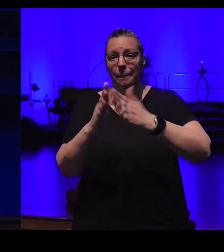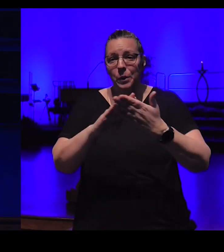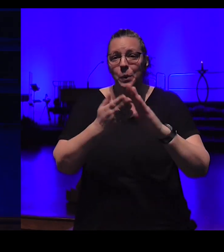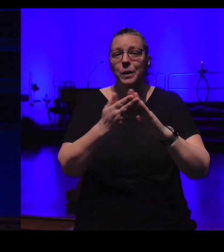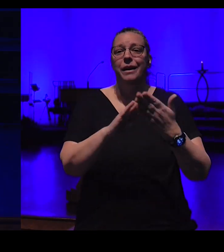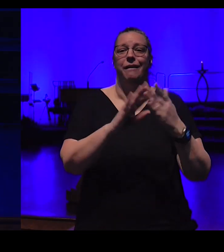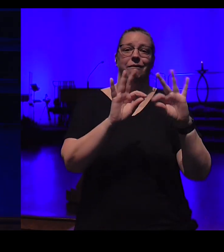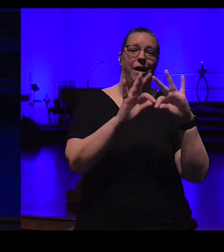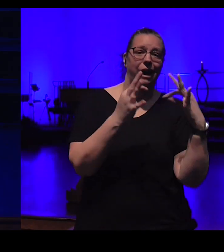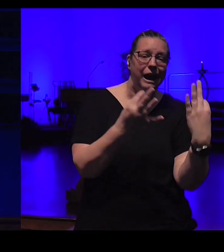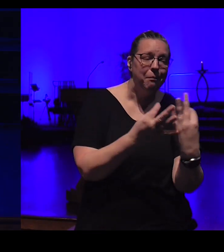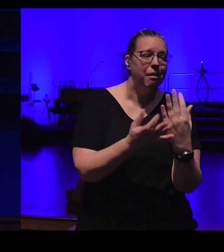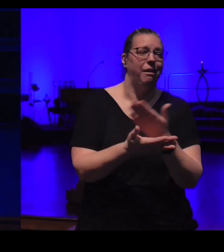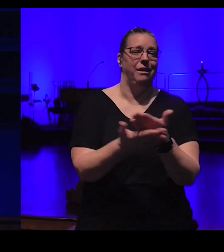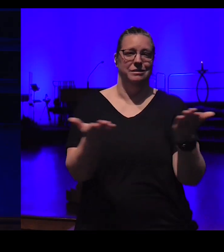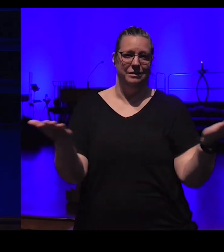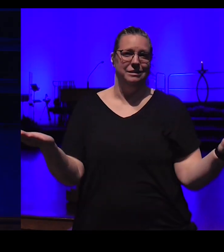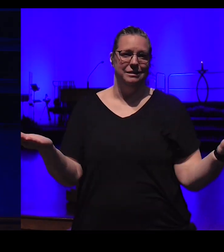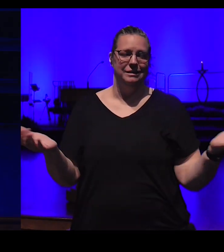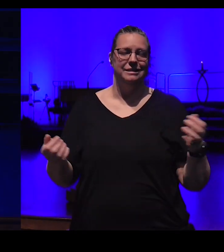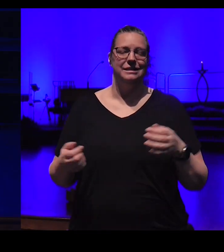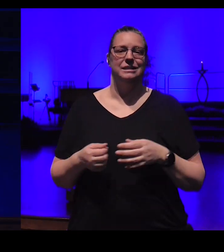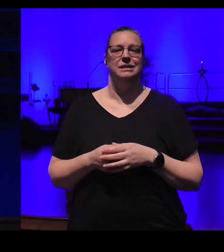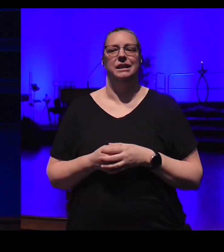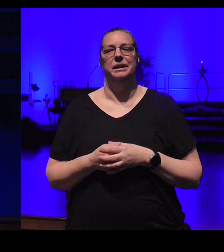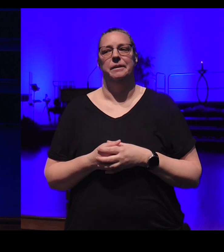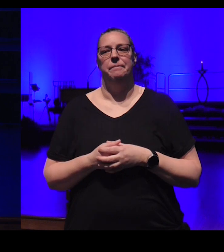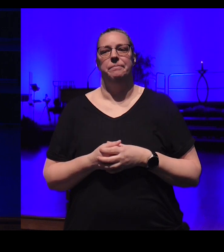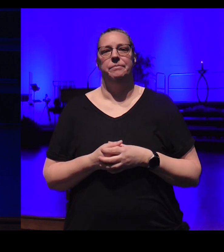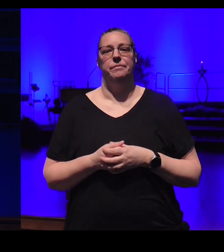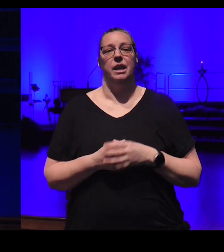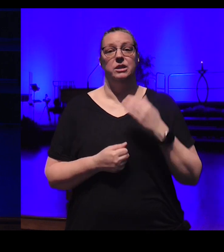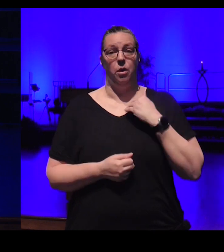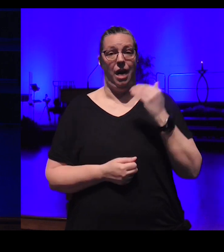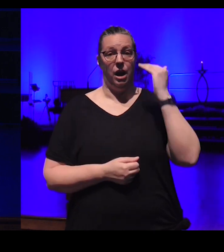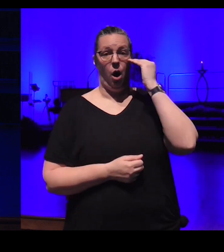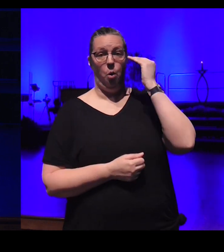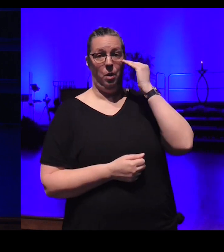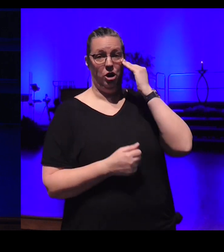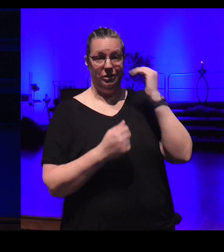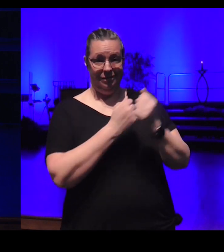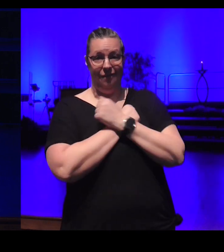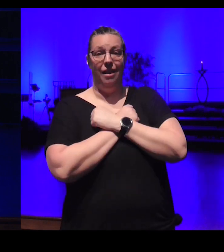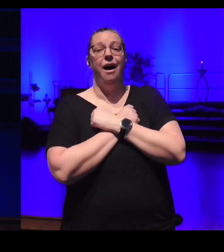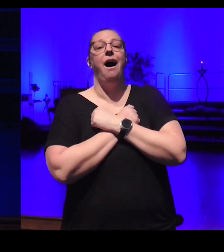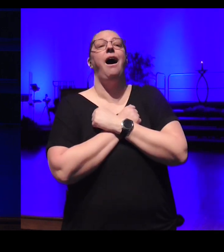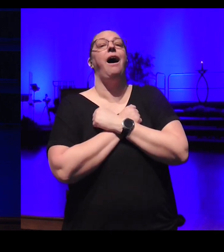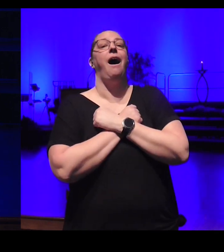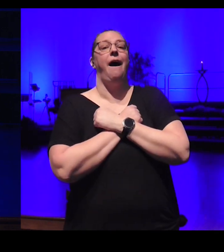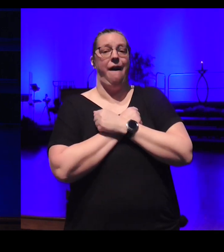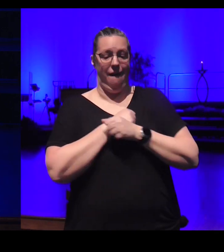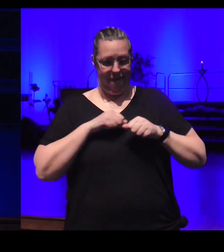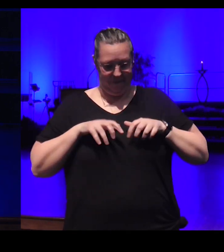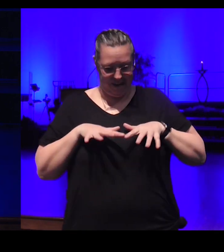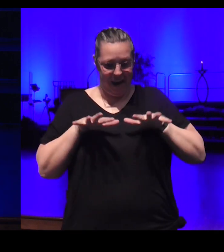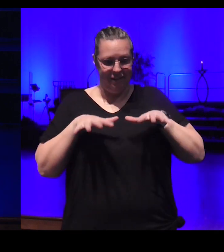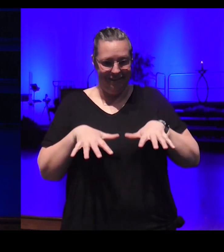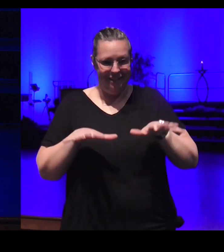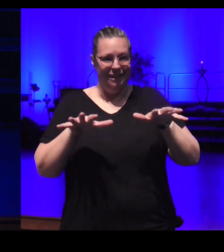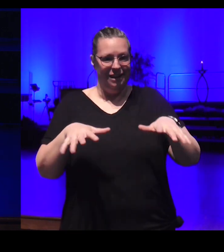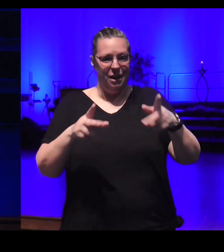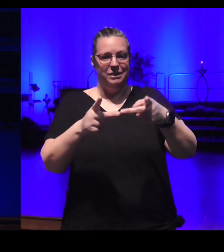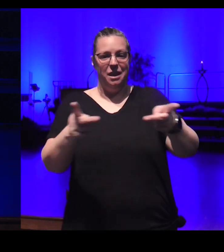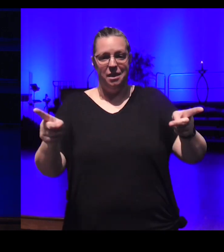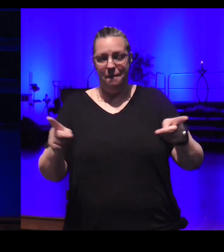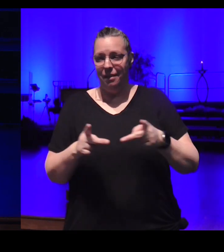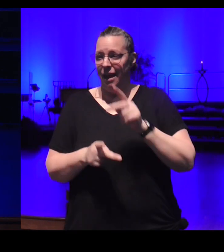families around us. And we bring that awareness of love to all those places